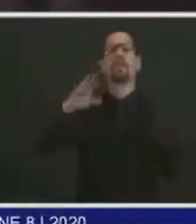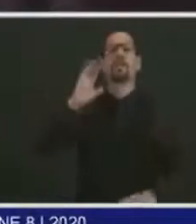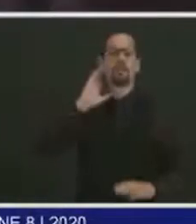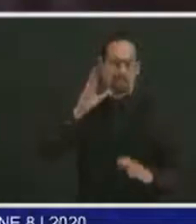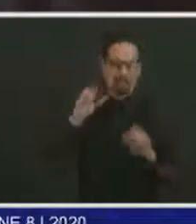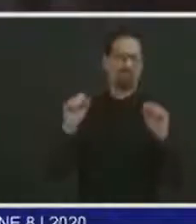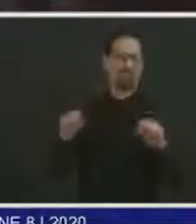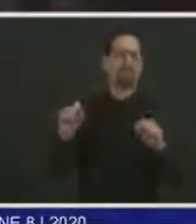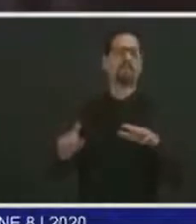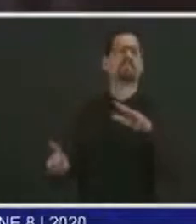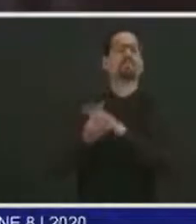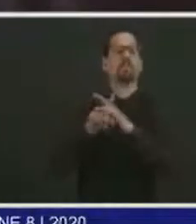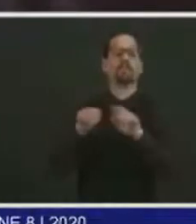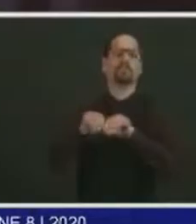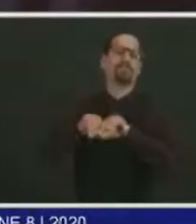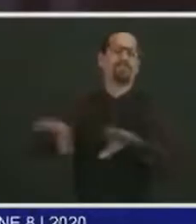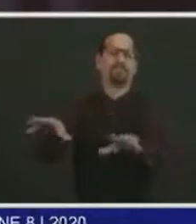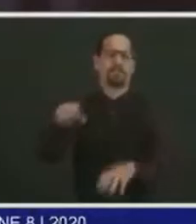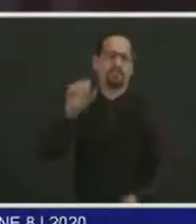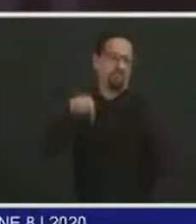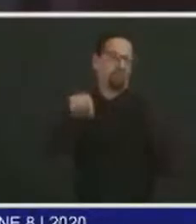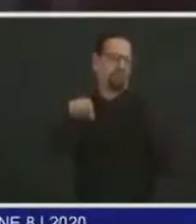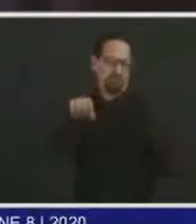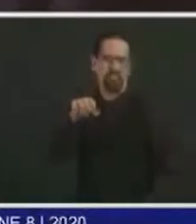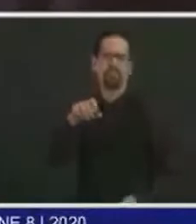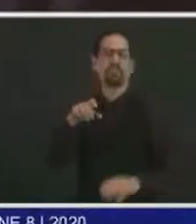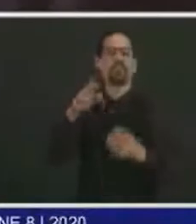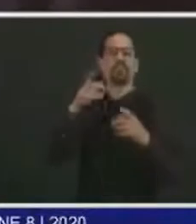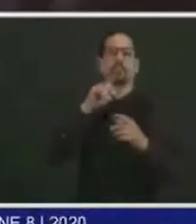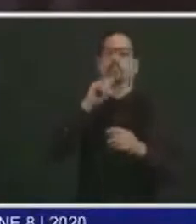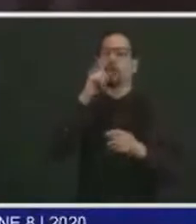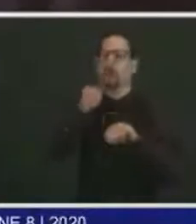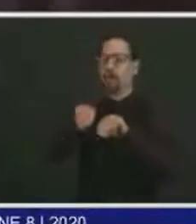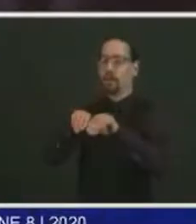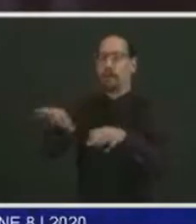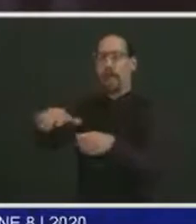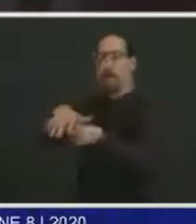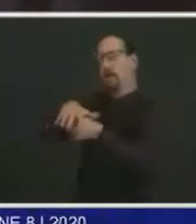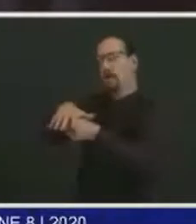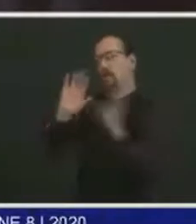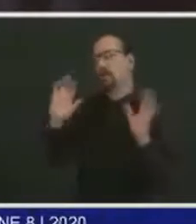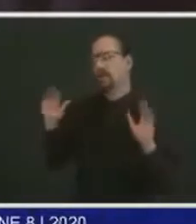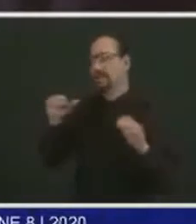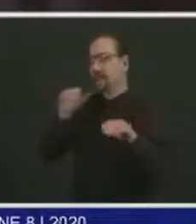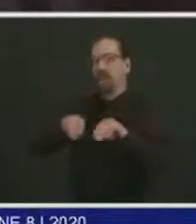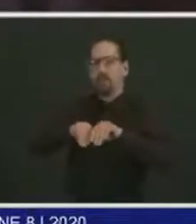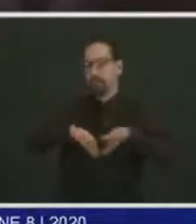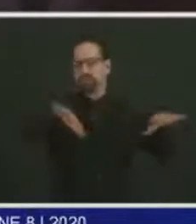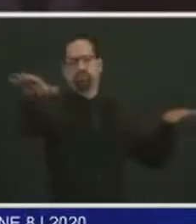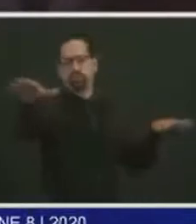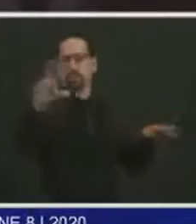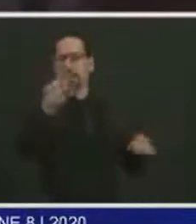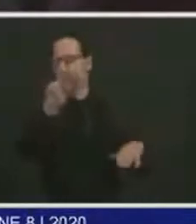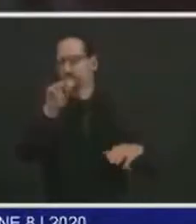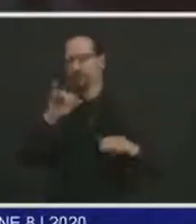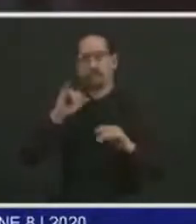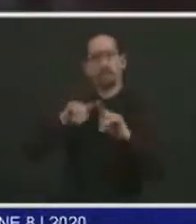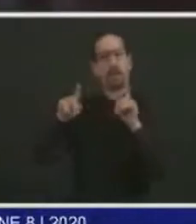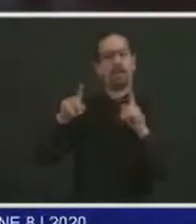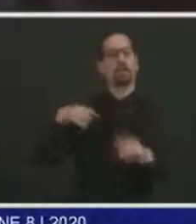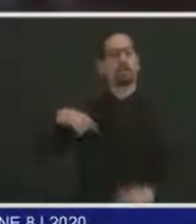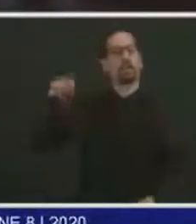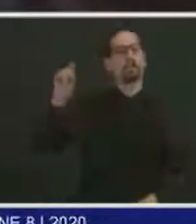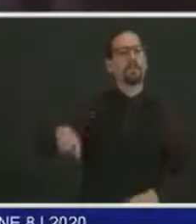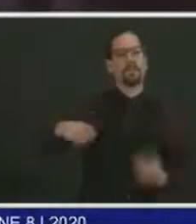outbreaks. Our commitment to you is that our team can be on the site of an outbreak within 4